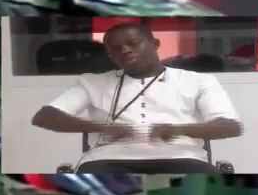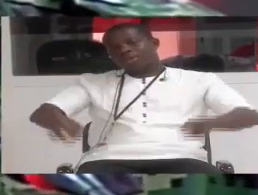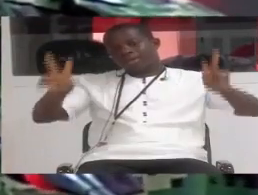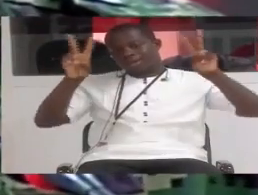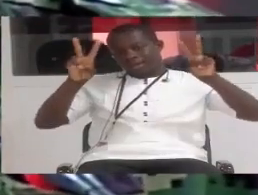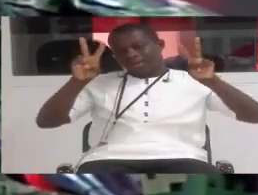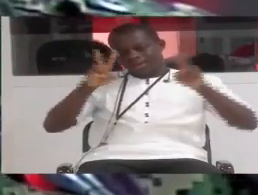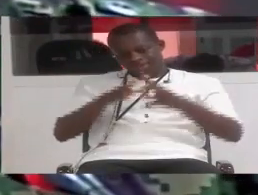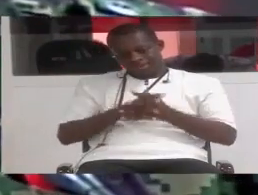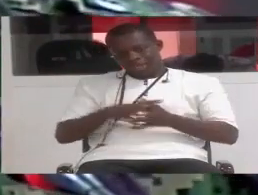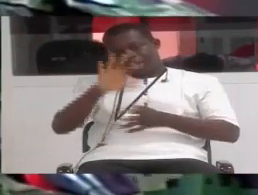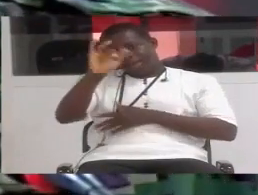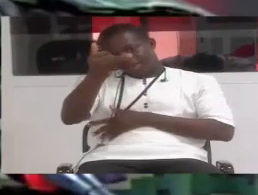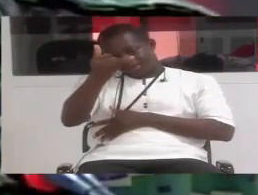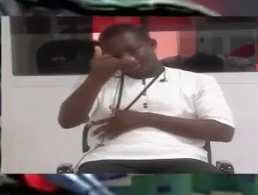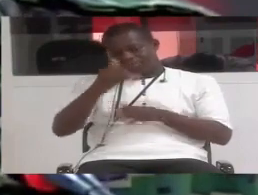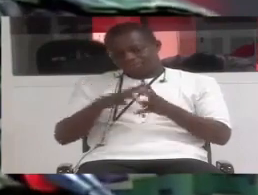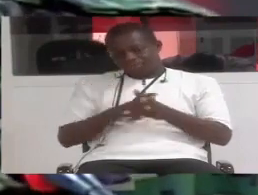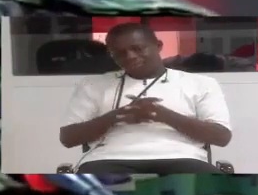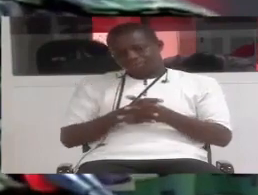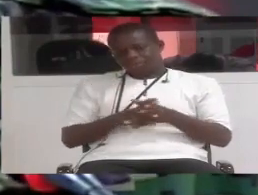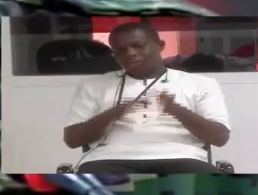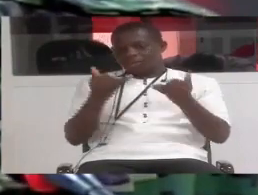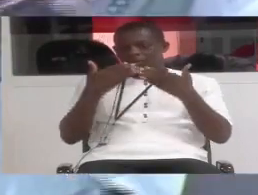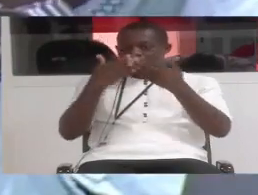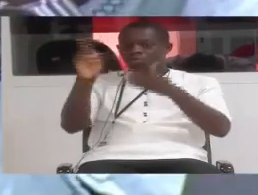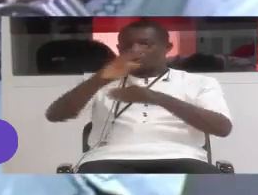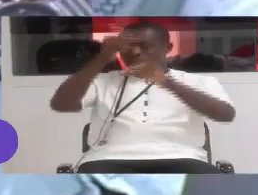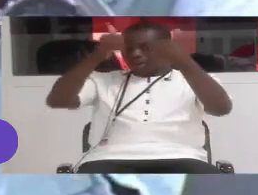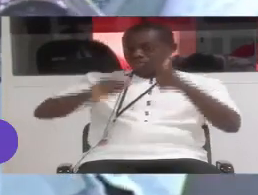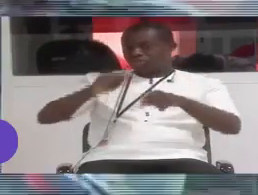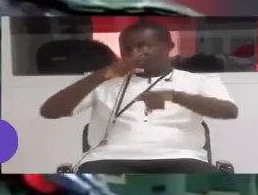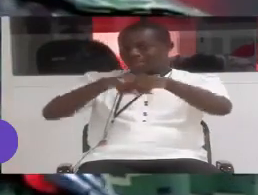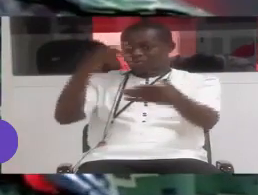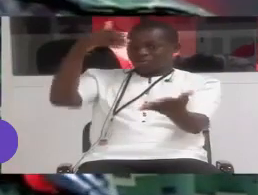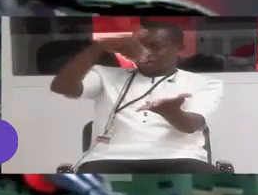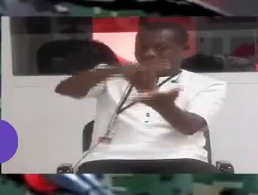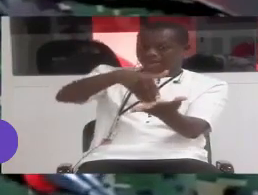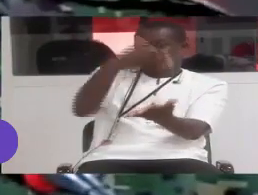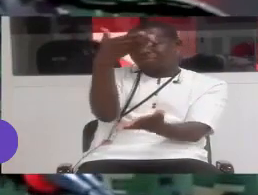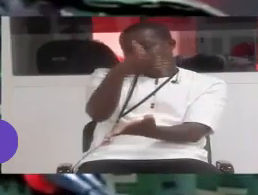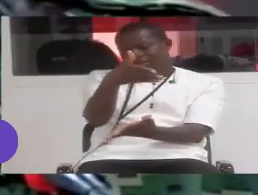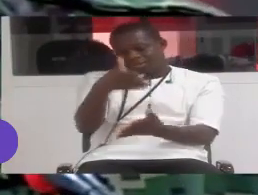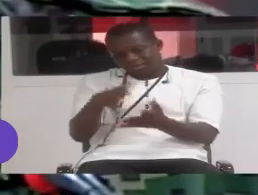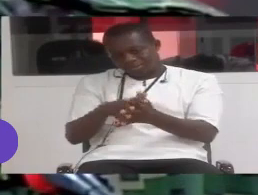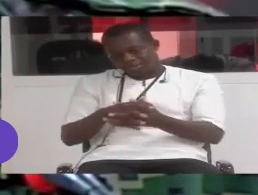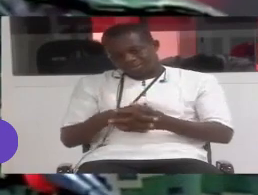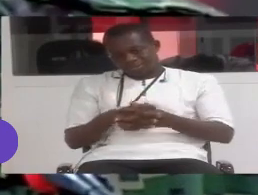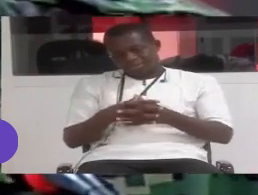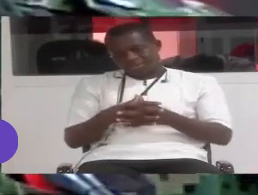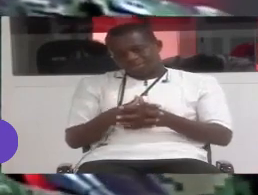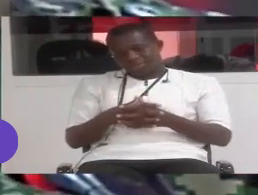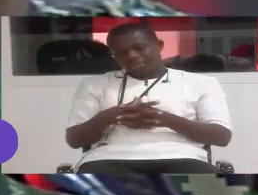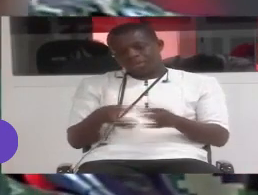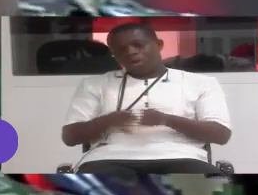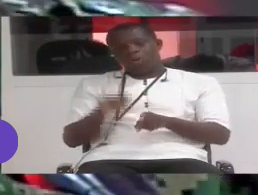Yaya Jammeh moko mom. Wow. Yes. So tell us what happened when you got there. Legi wax ñu bi ngeen eggé fofu lana xew.